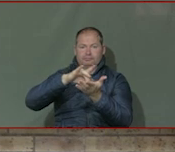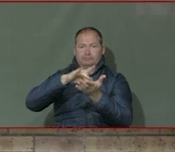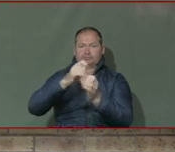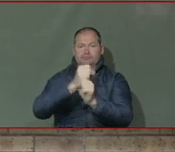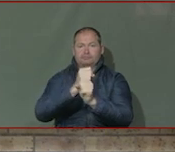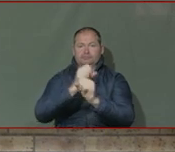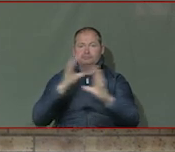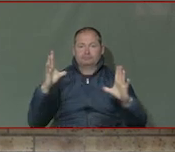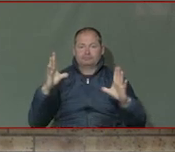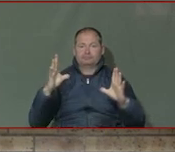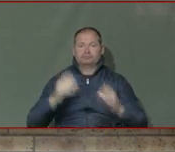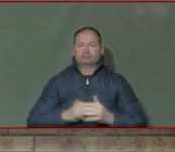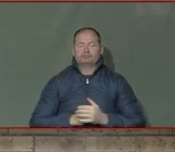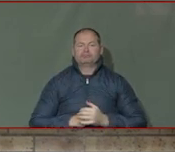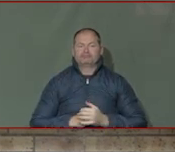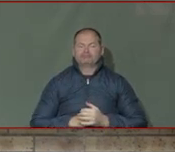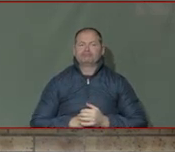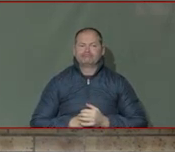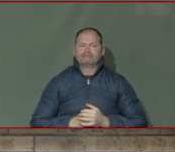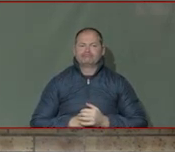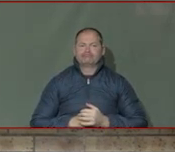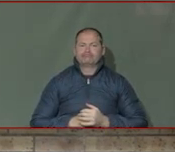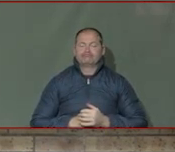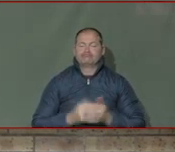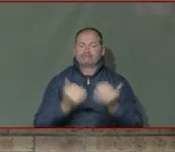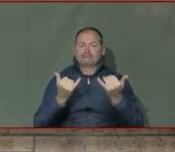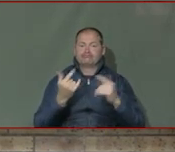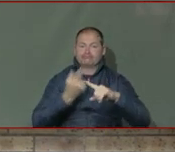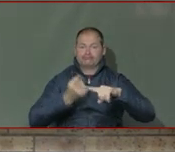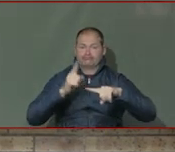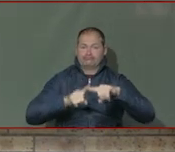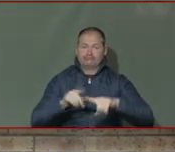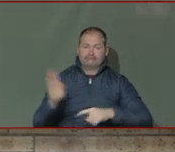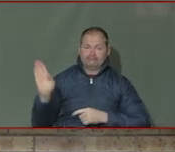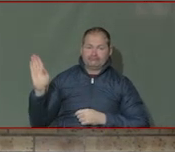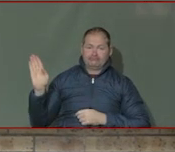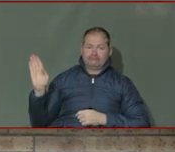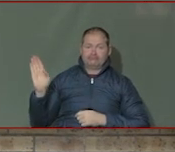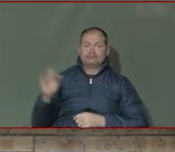Right. In this case, people, this is the